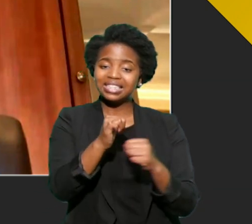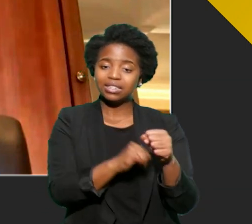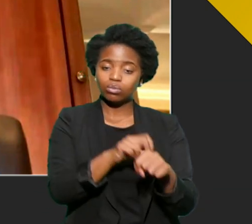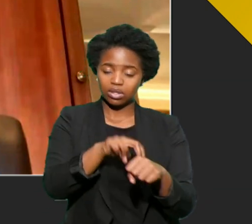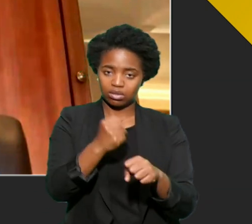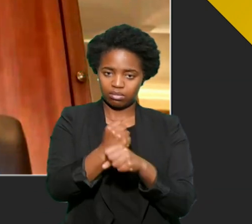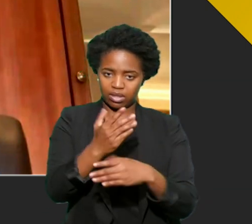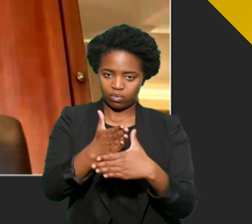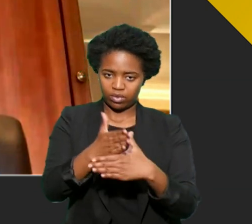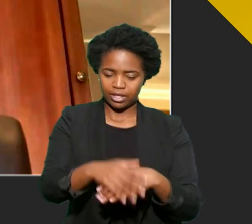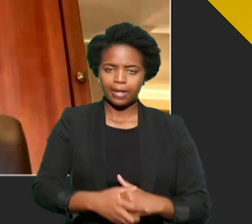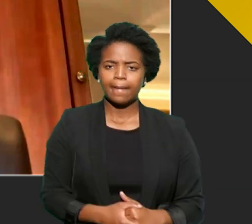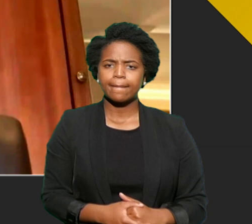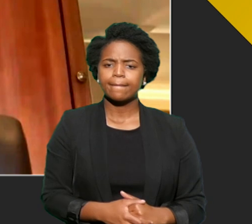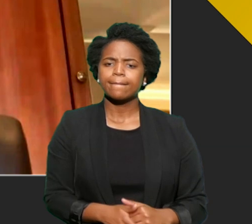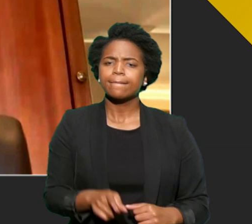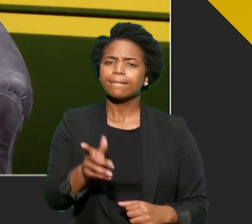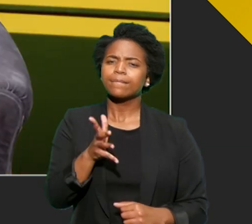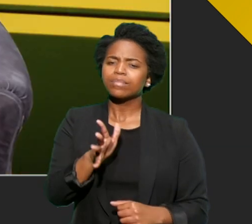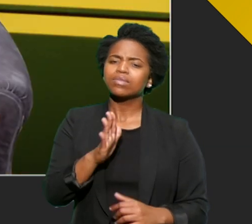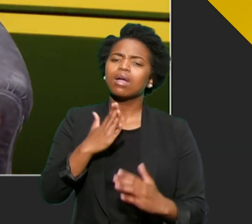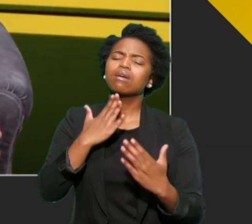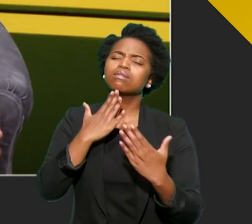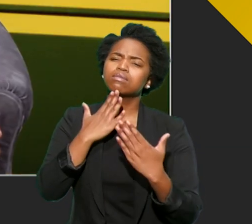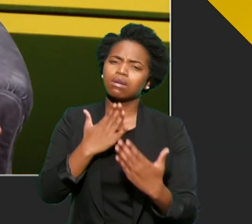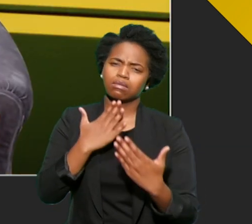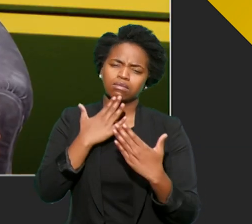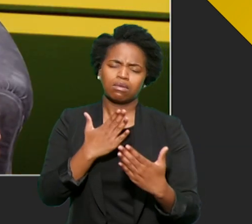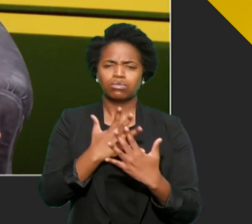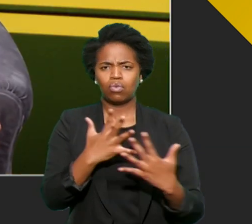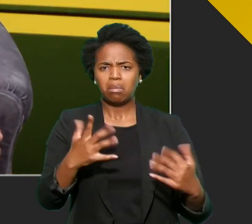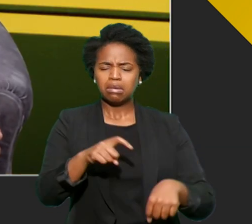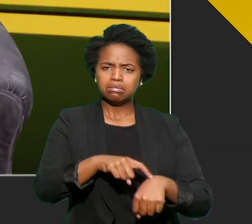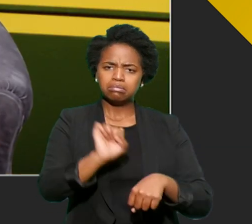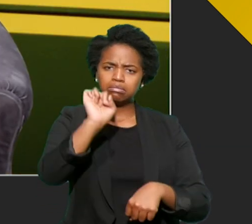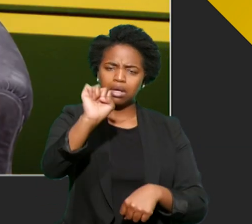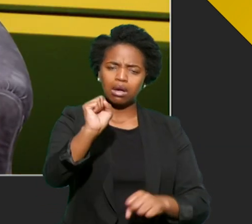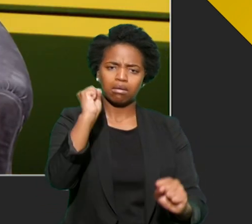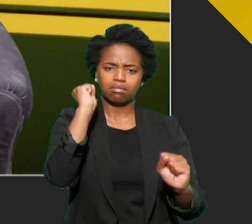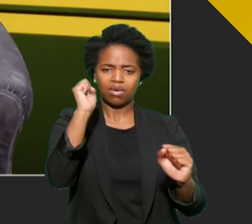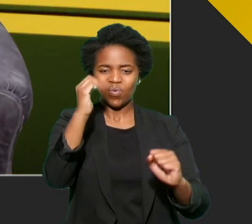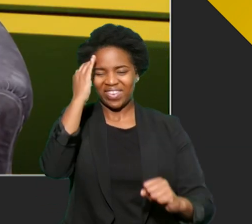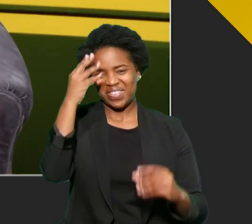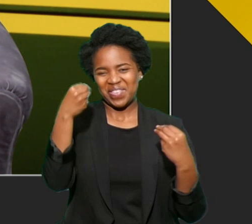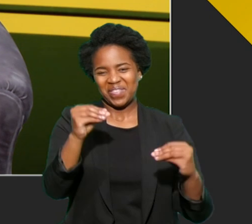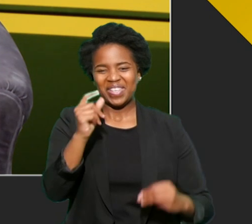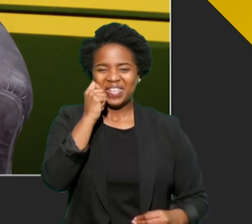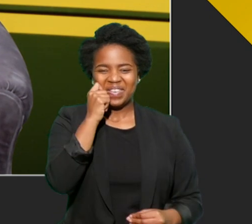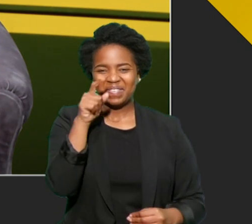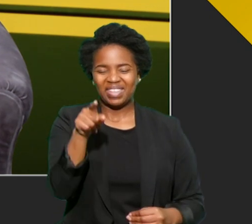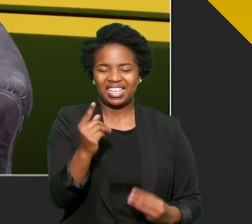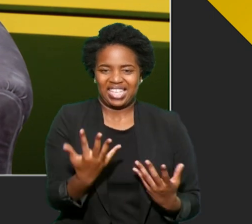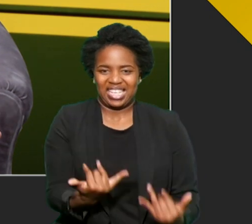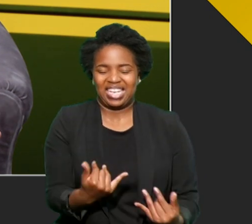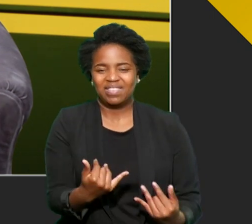Professor, Melody? I would like to take this opportunity to say thank you so much for taking time to speak to us. We know you're a very busy man in these